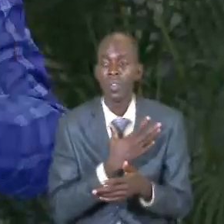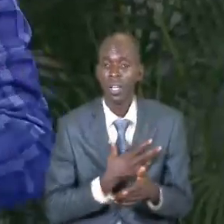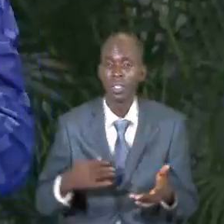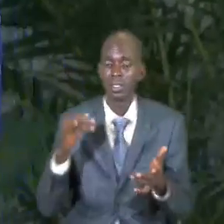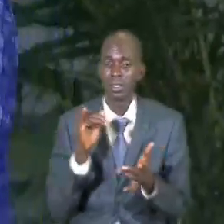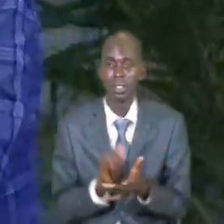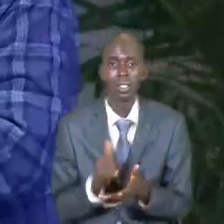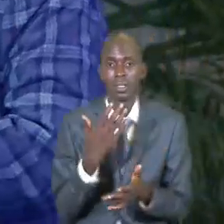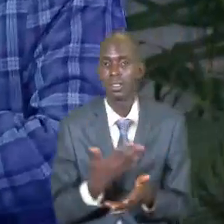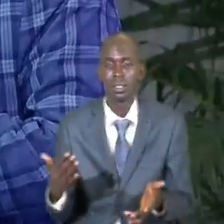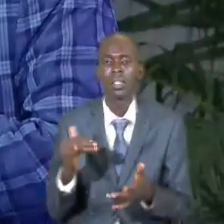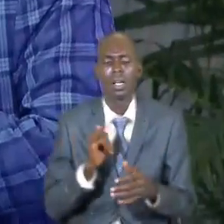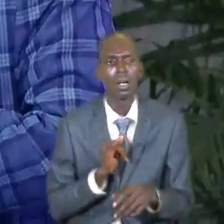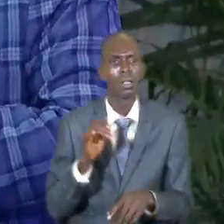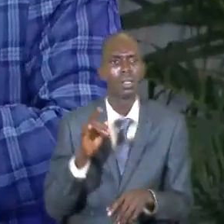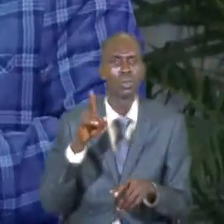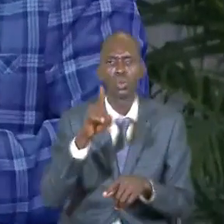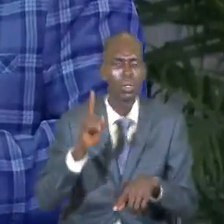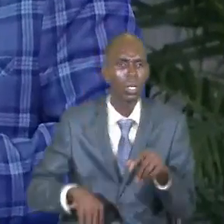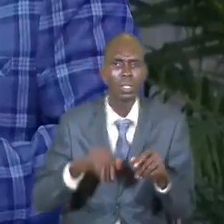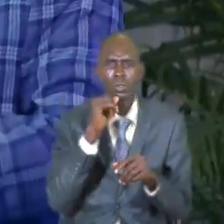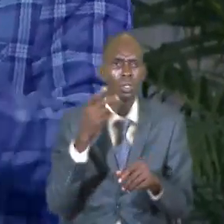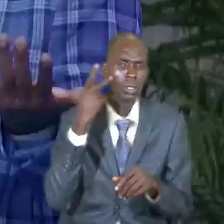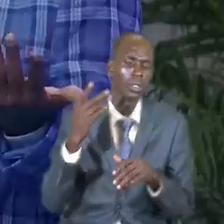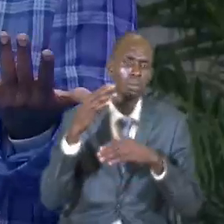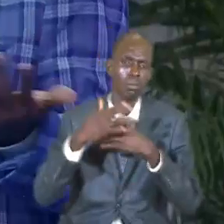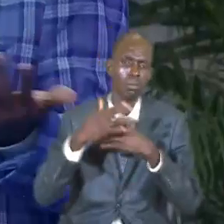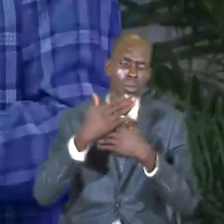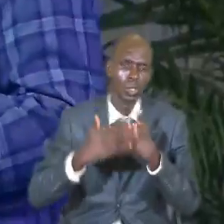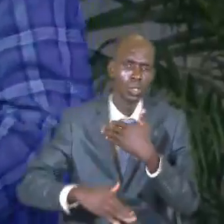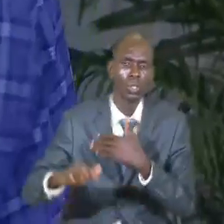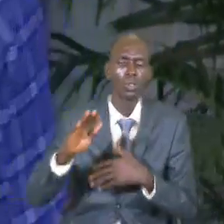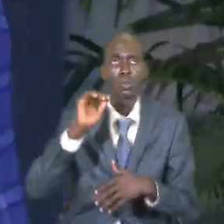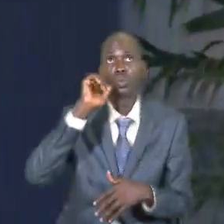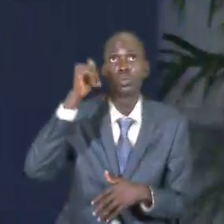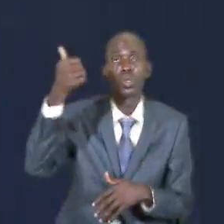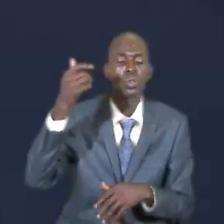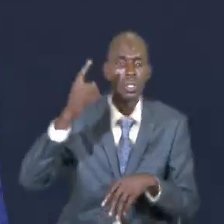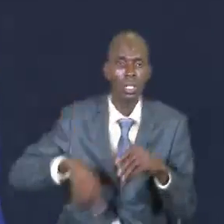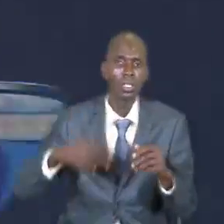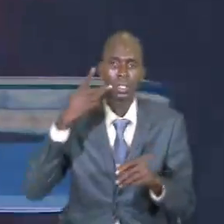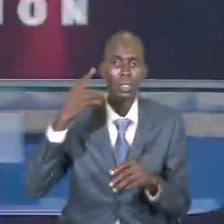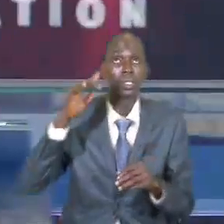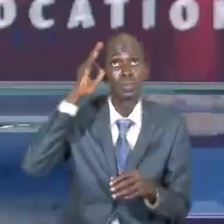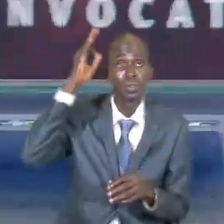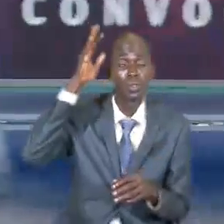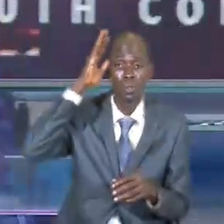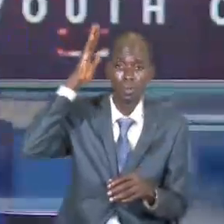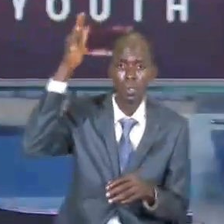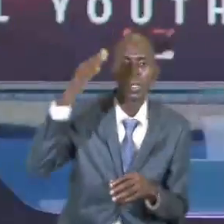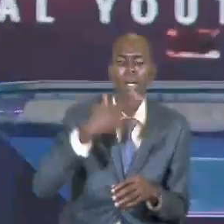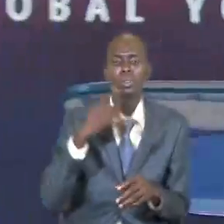your nose, you cannot see tomorrow, you cannot see the future, and there is no future, and you are just going like a blind